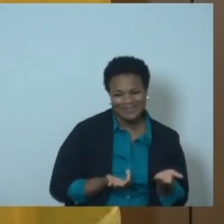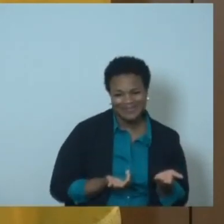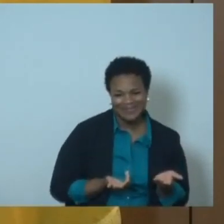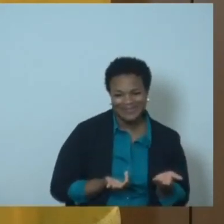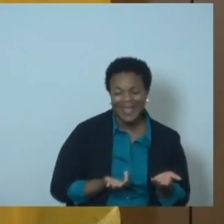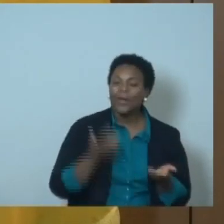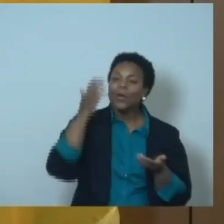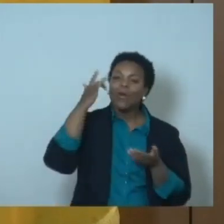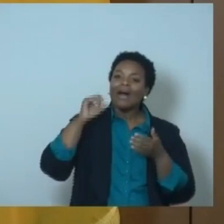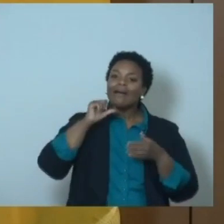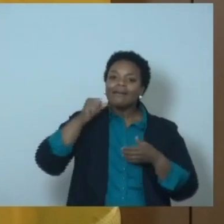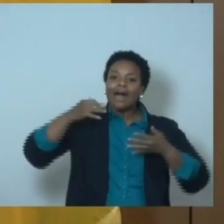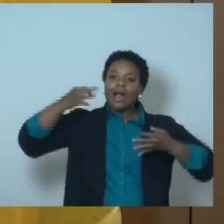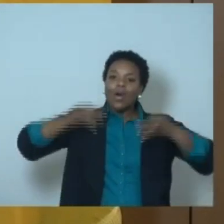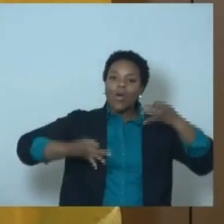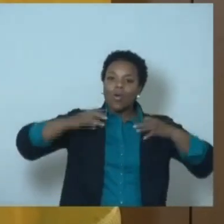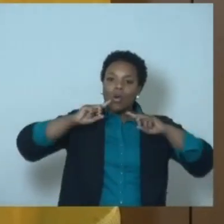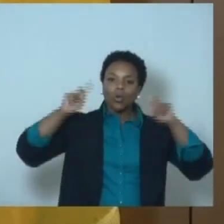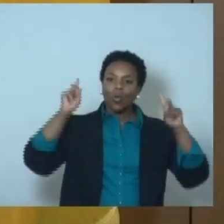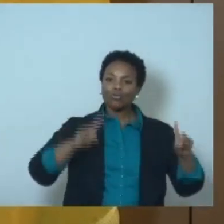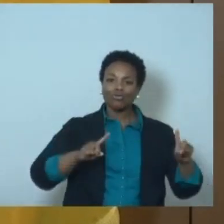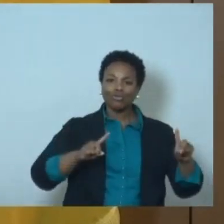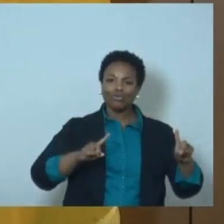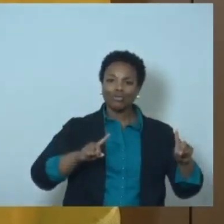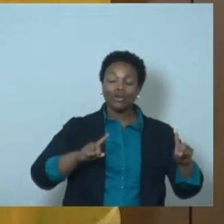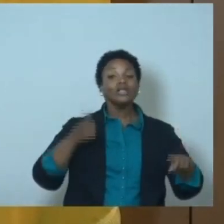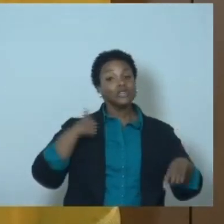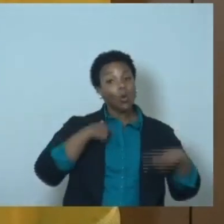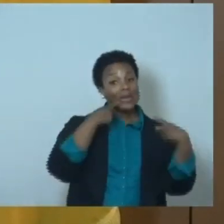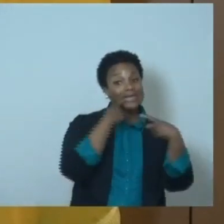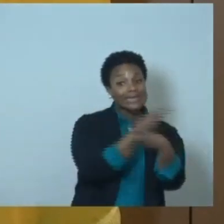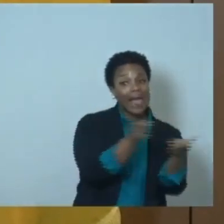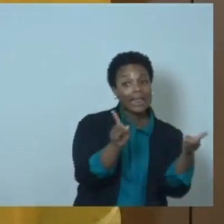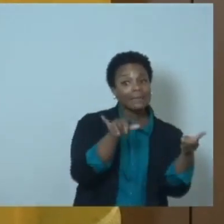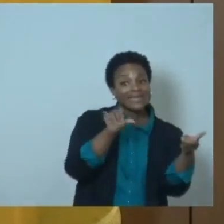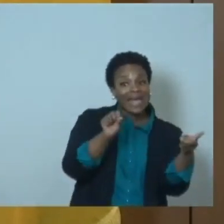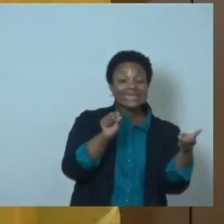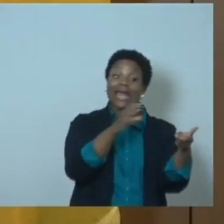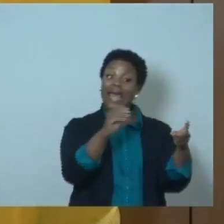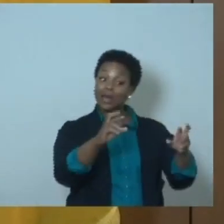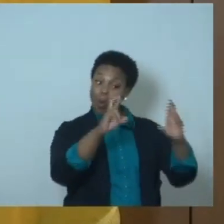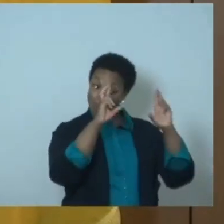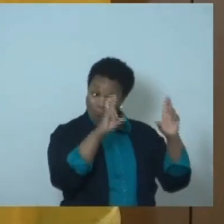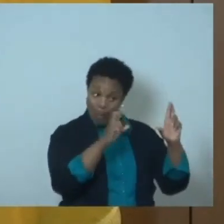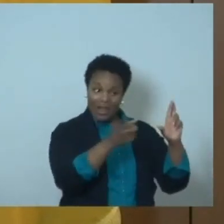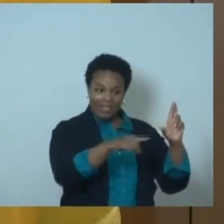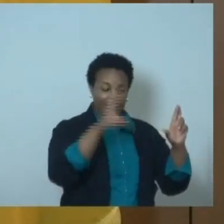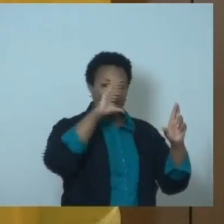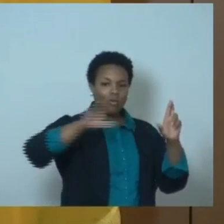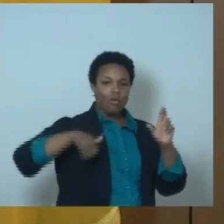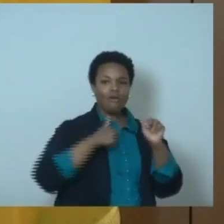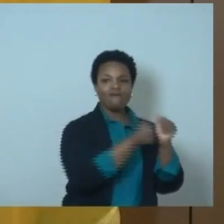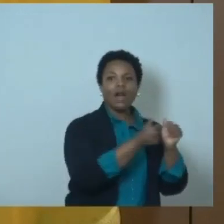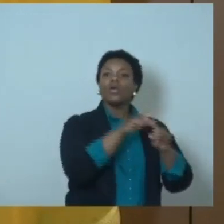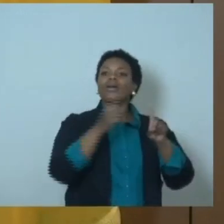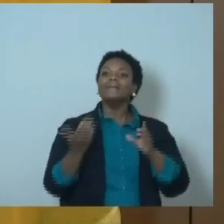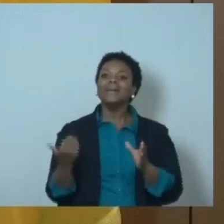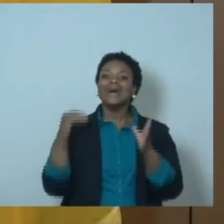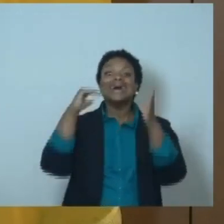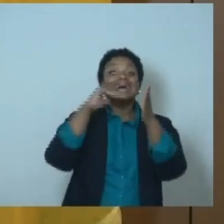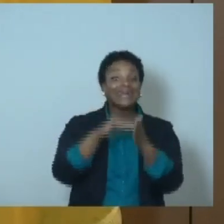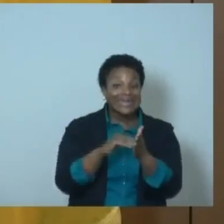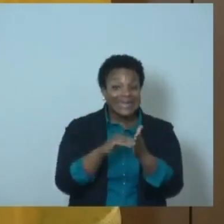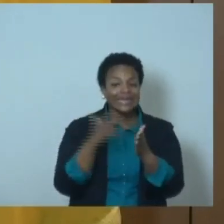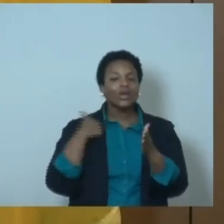really working on your goodwill, but we can see in contact tracing if you didn't, by virtue of the people who said they came into contact with you and